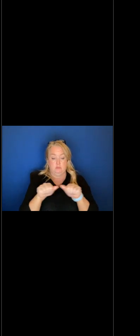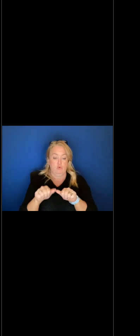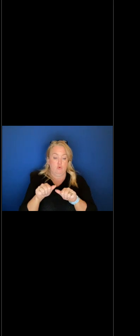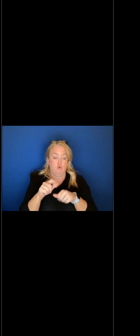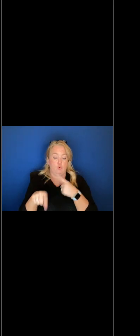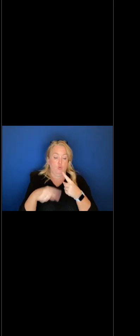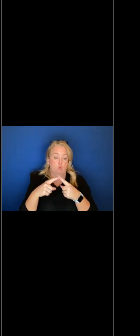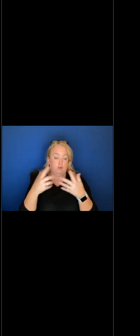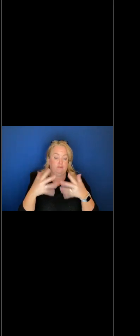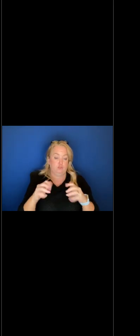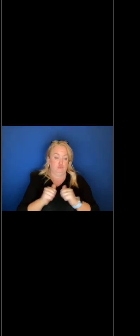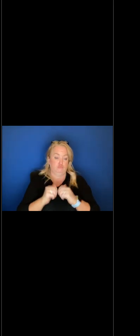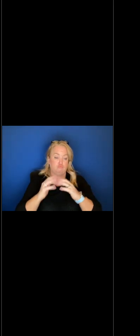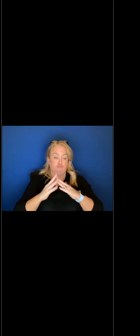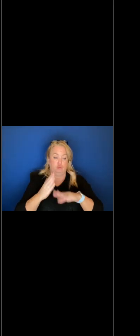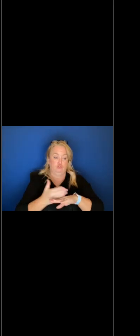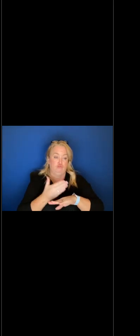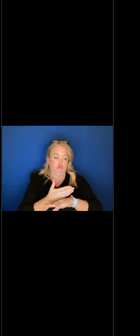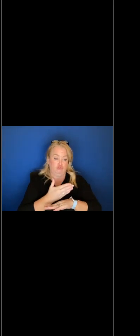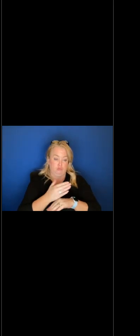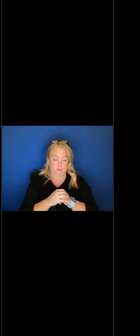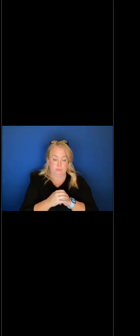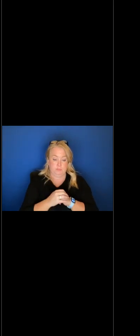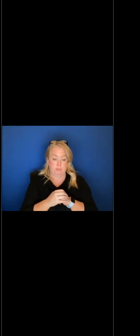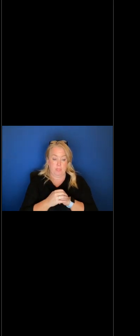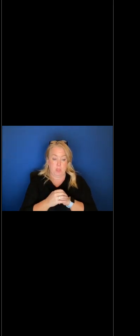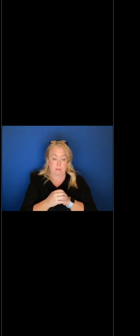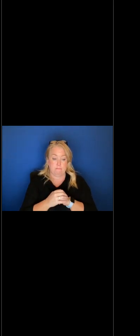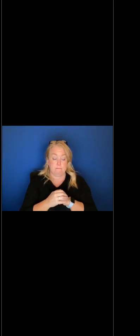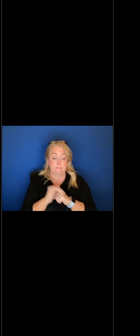made accessible at the time of construction.